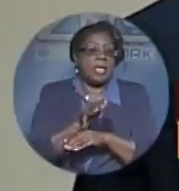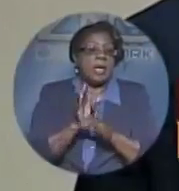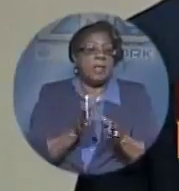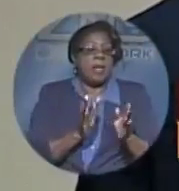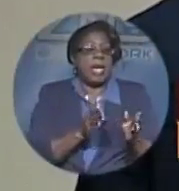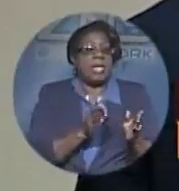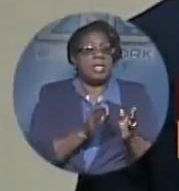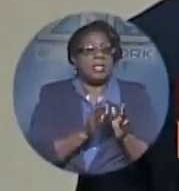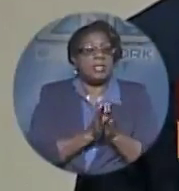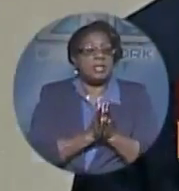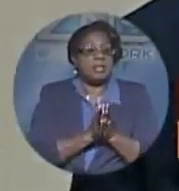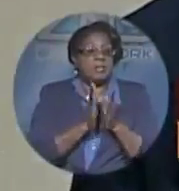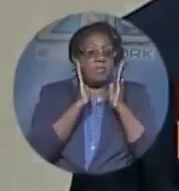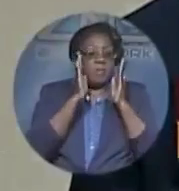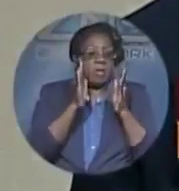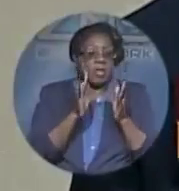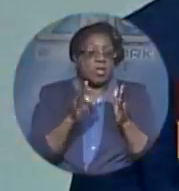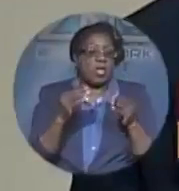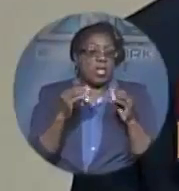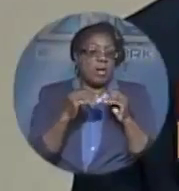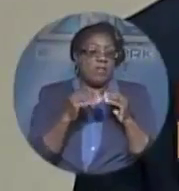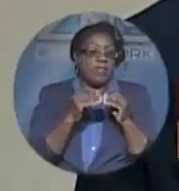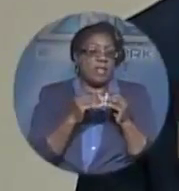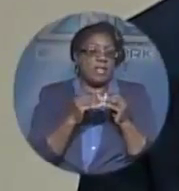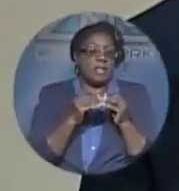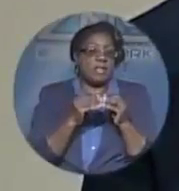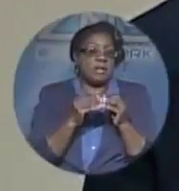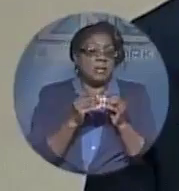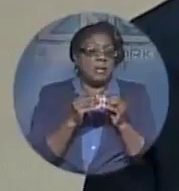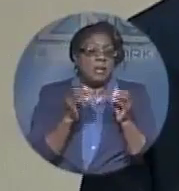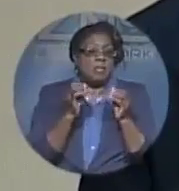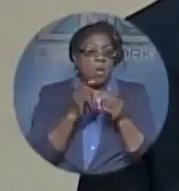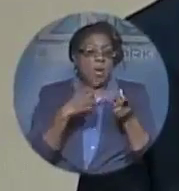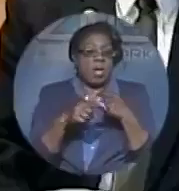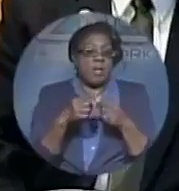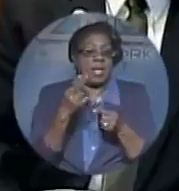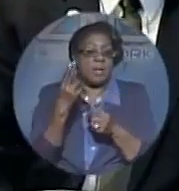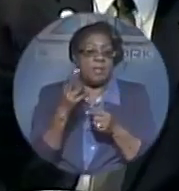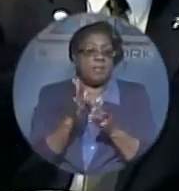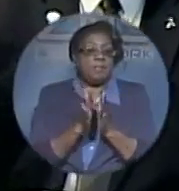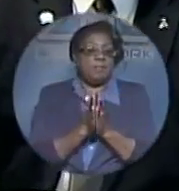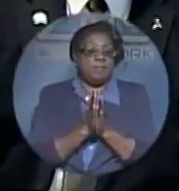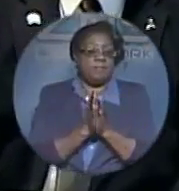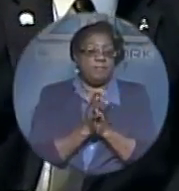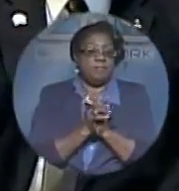preparedness, the focus of a conference underway here in the capital. That story and more after the break.